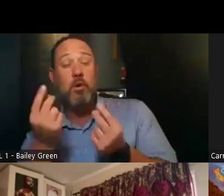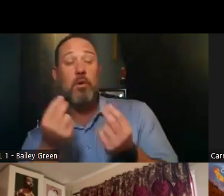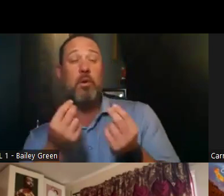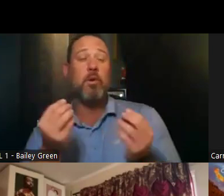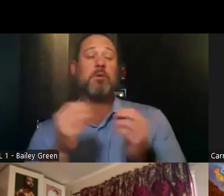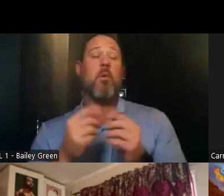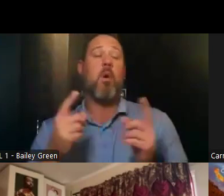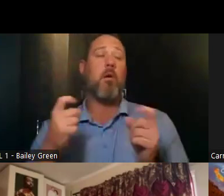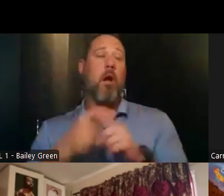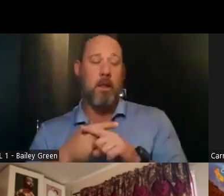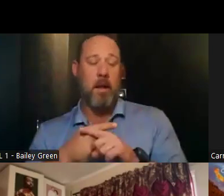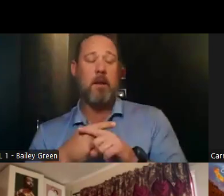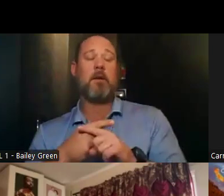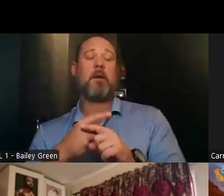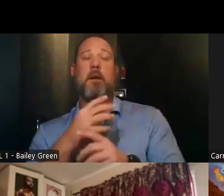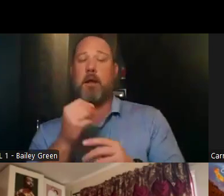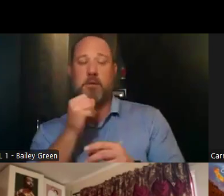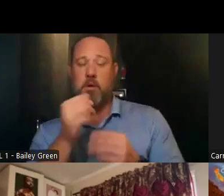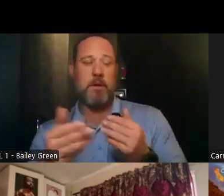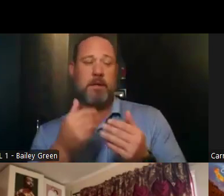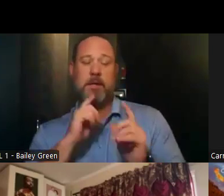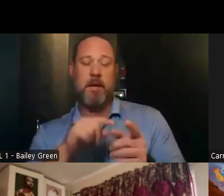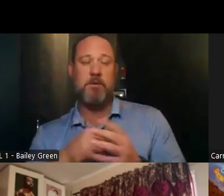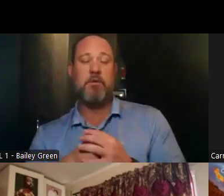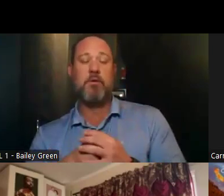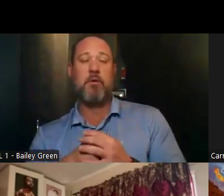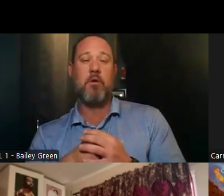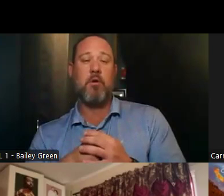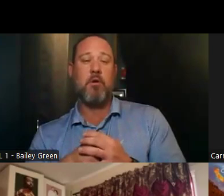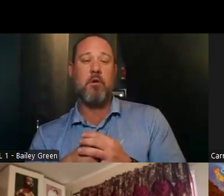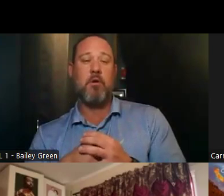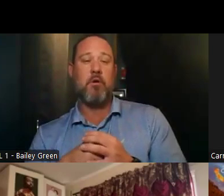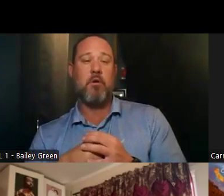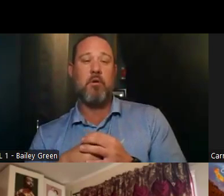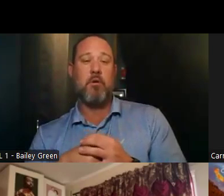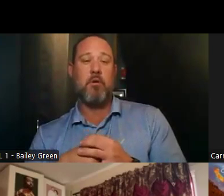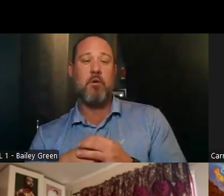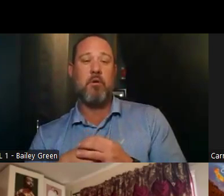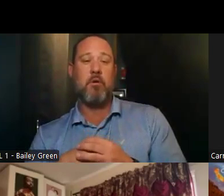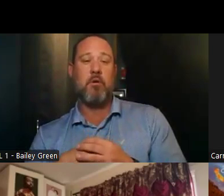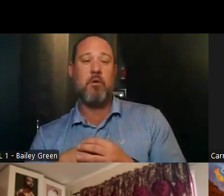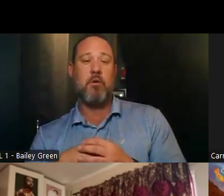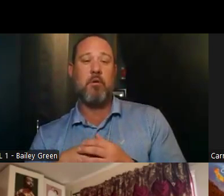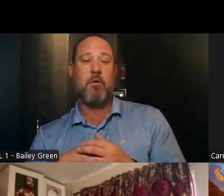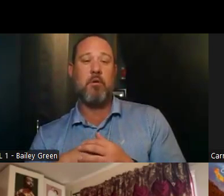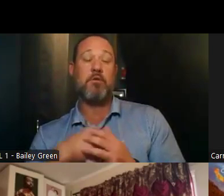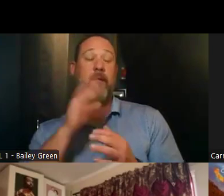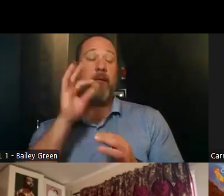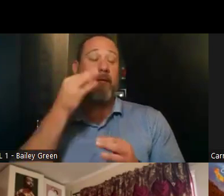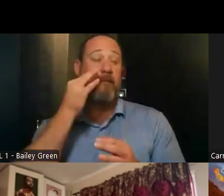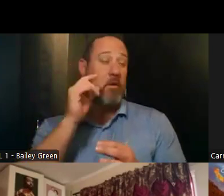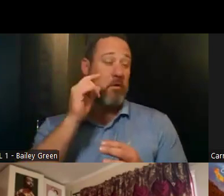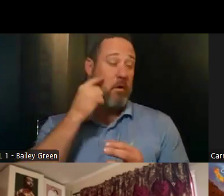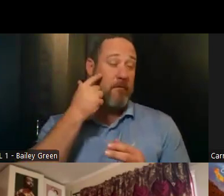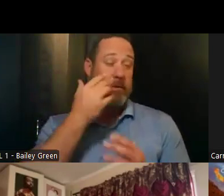more complicated and has no easy answer. So, for example, in the context of, the federal government sharing